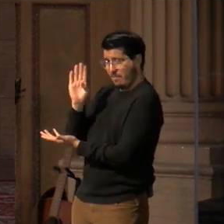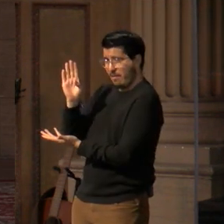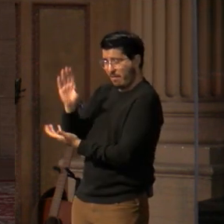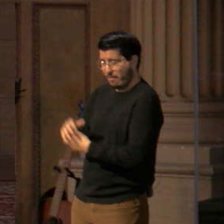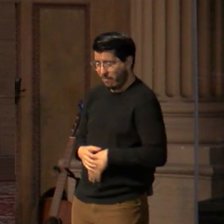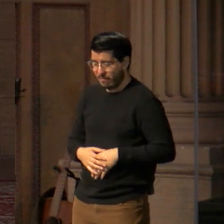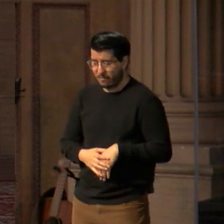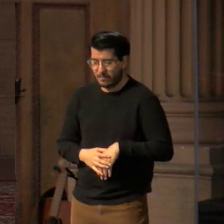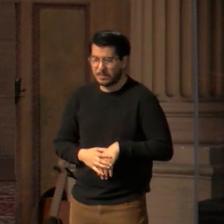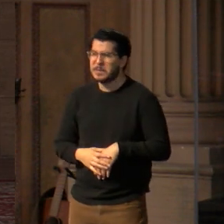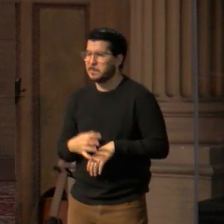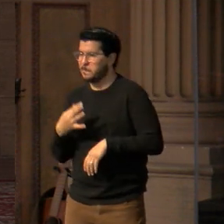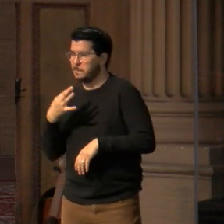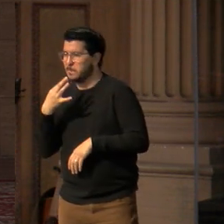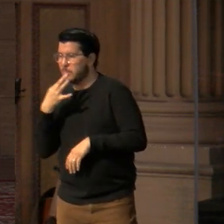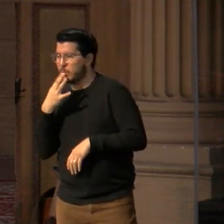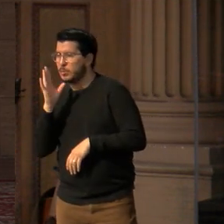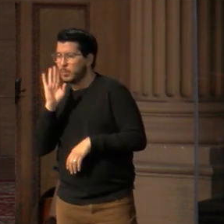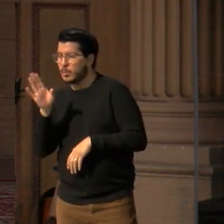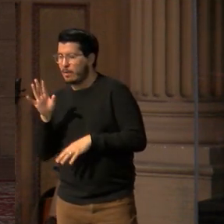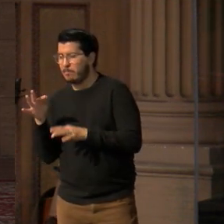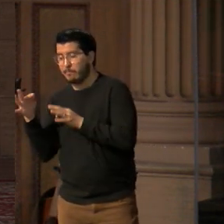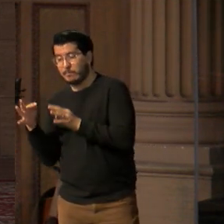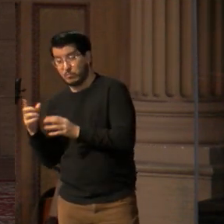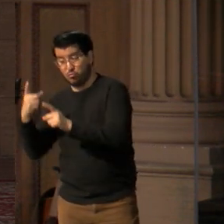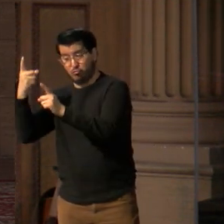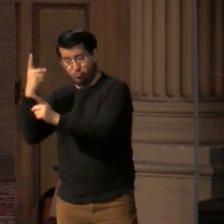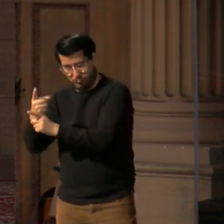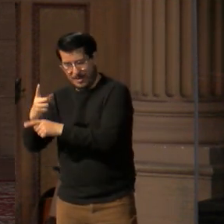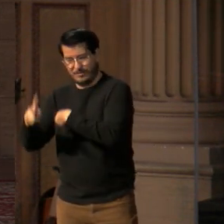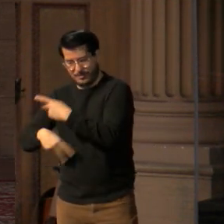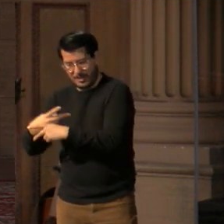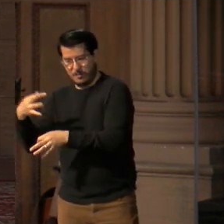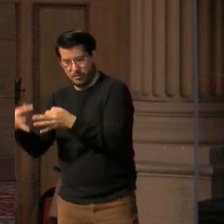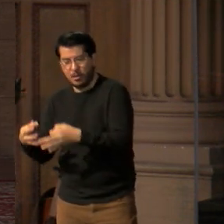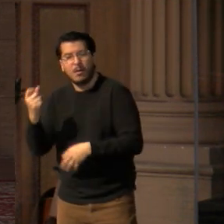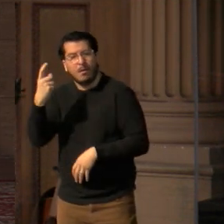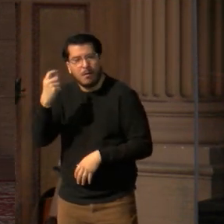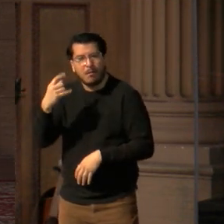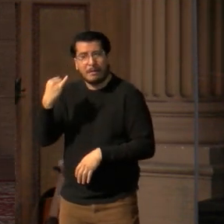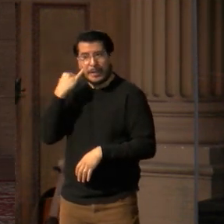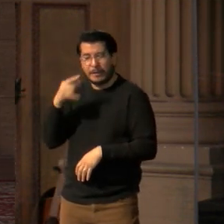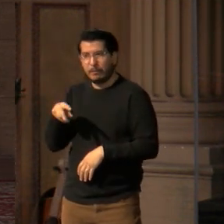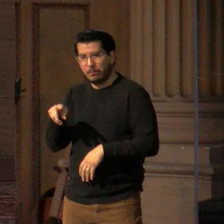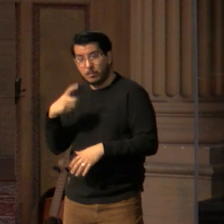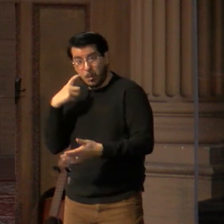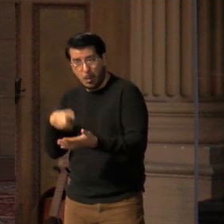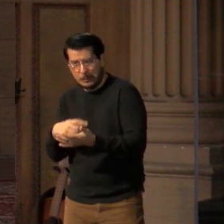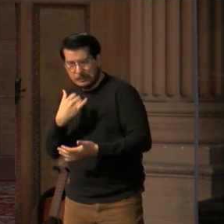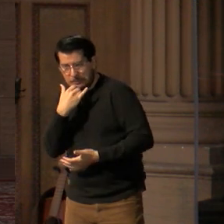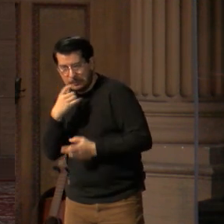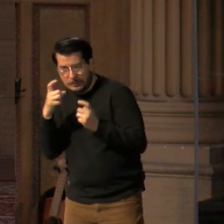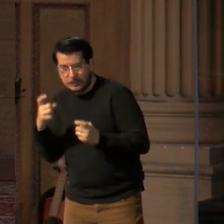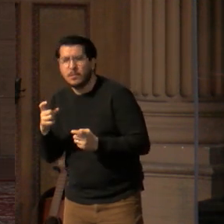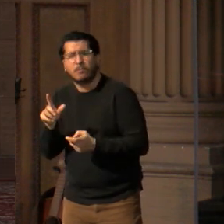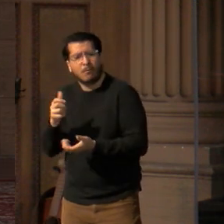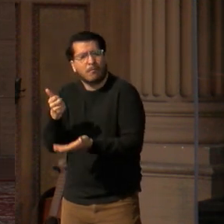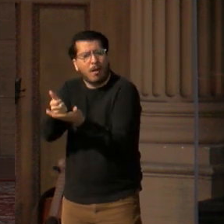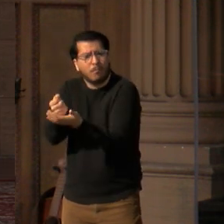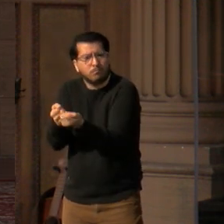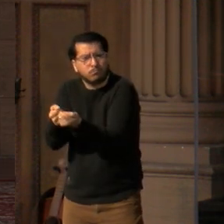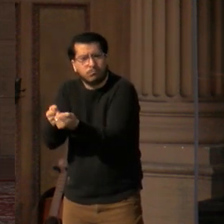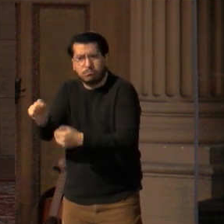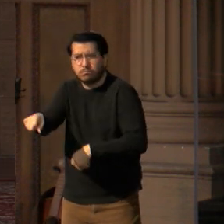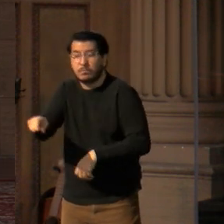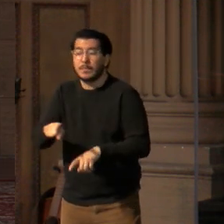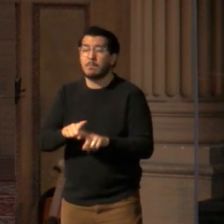I mean, in a second, we'll talk about some of the right judging we're supposed to do. We are supposed to help each other with faults and flaws and sins for sure, but